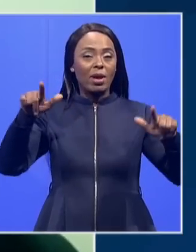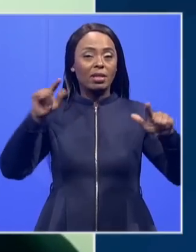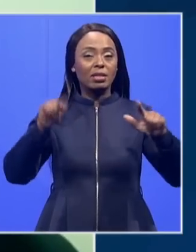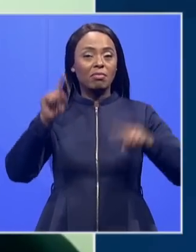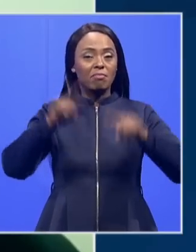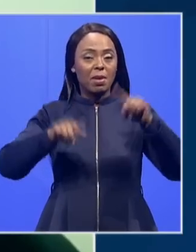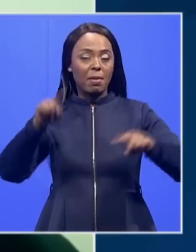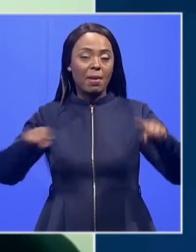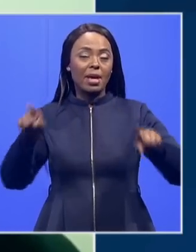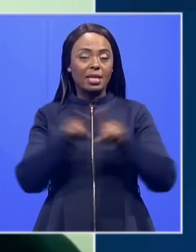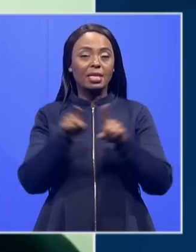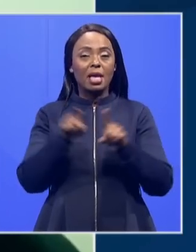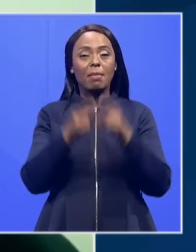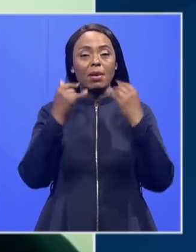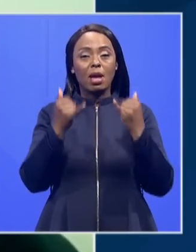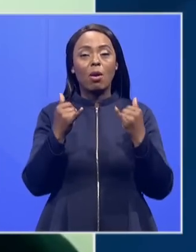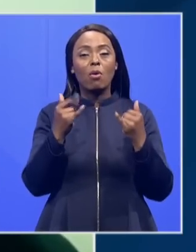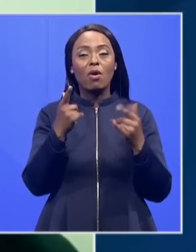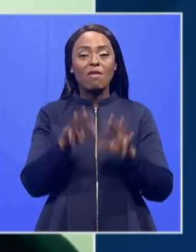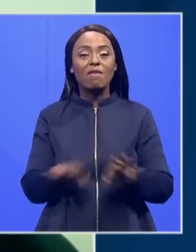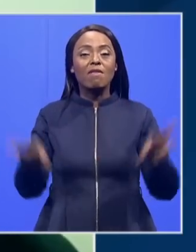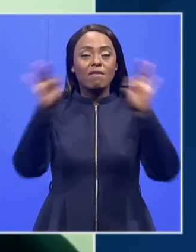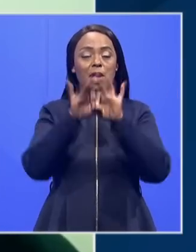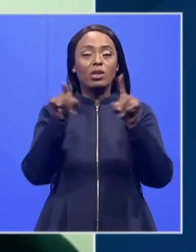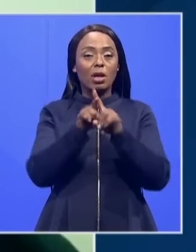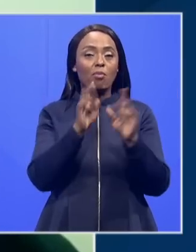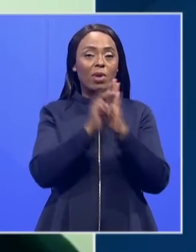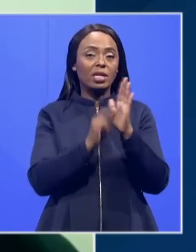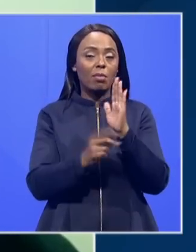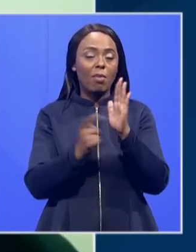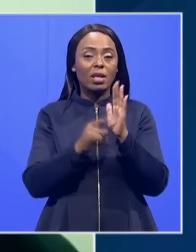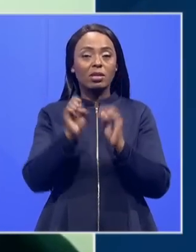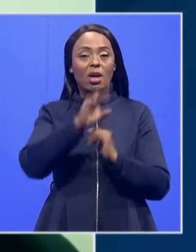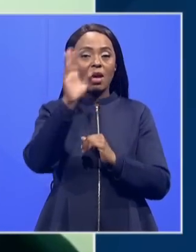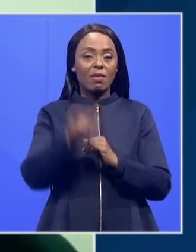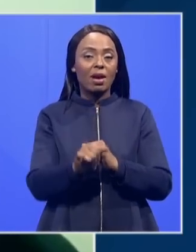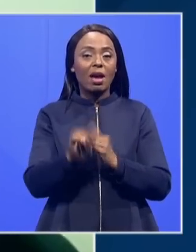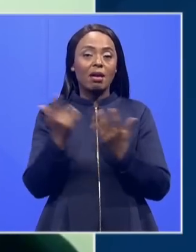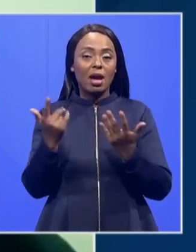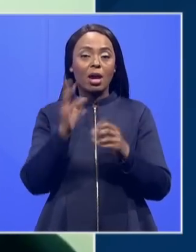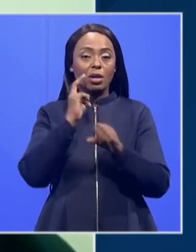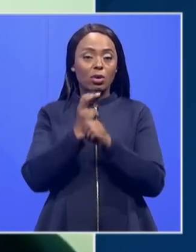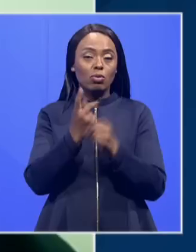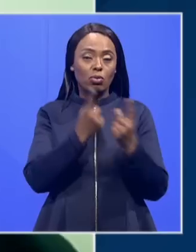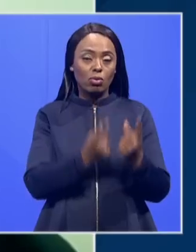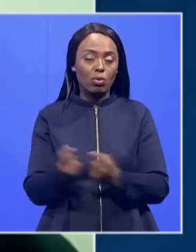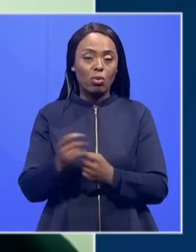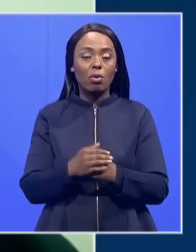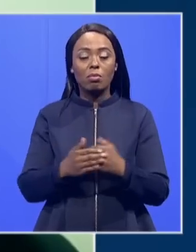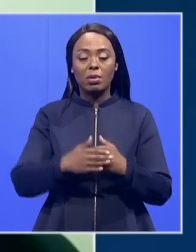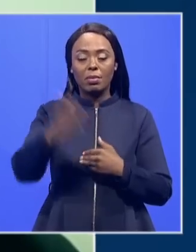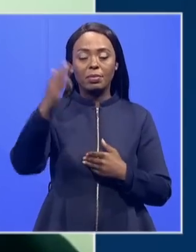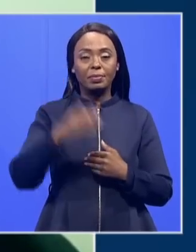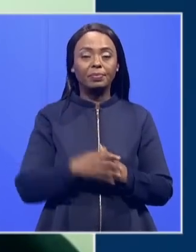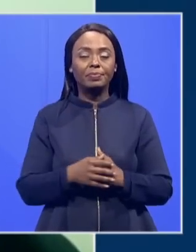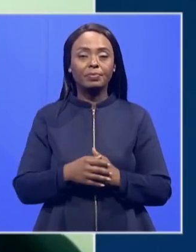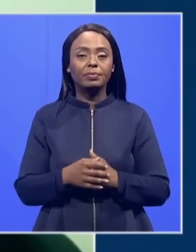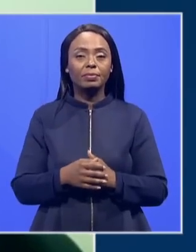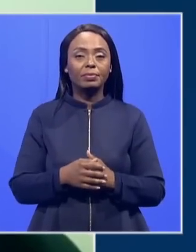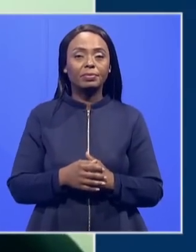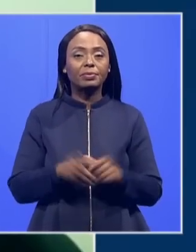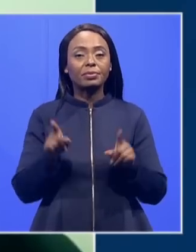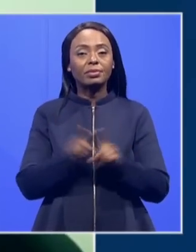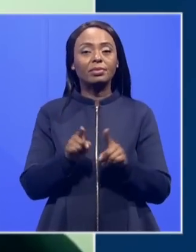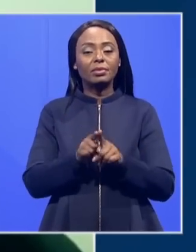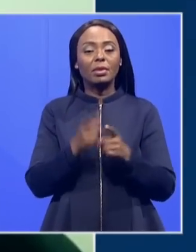also offer out the values and principles that South Africa is espoused to, especially concerning the protection of human rights internationally, and ensuring that